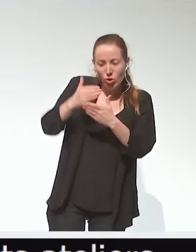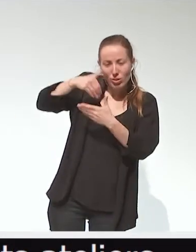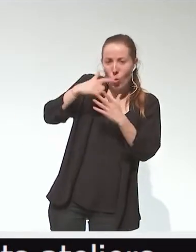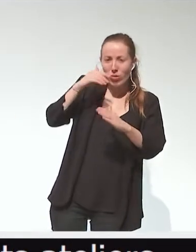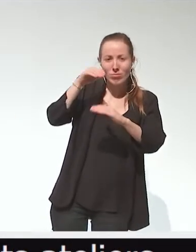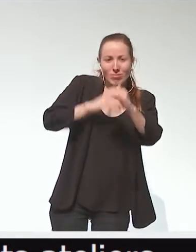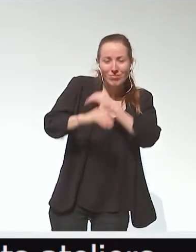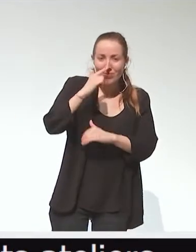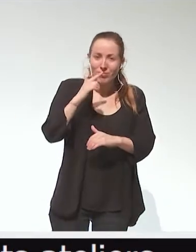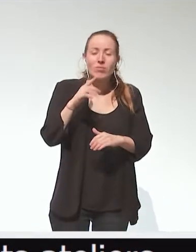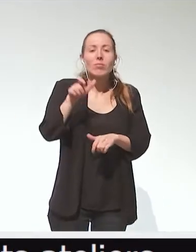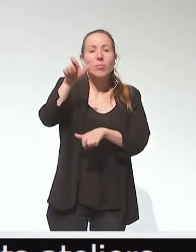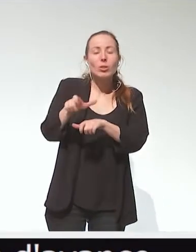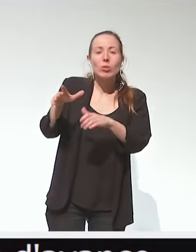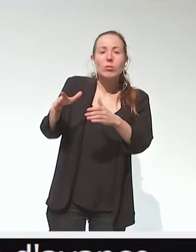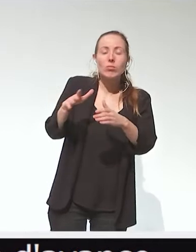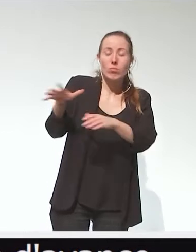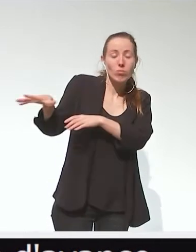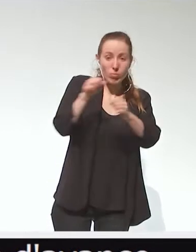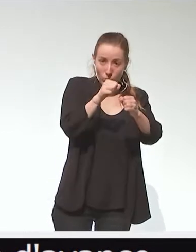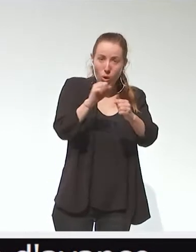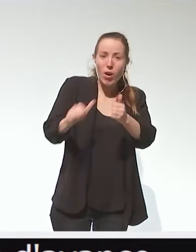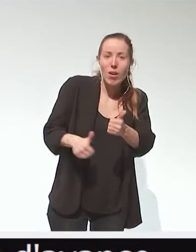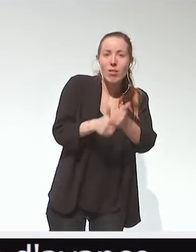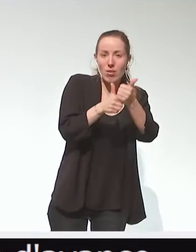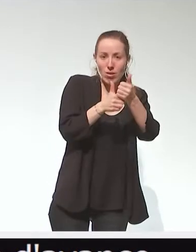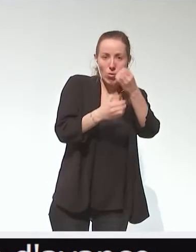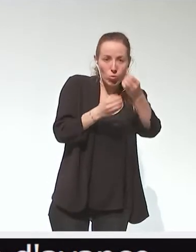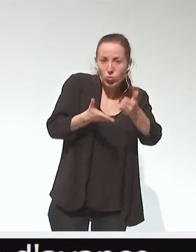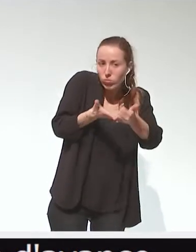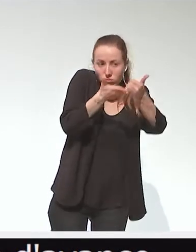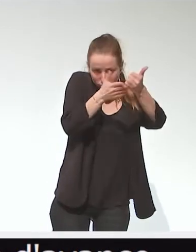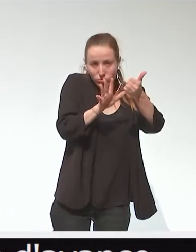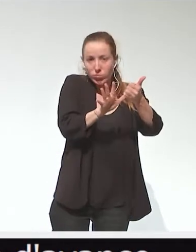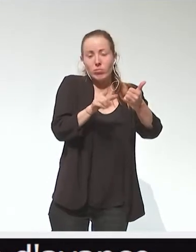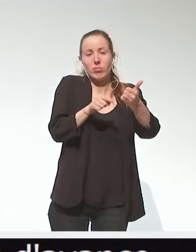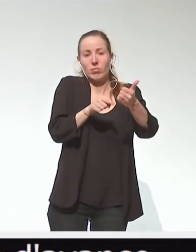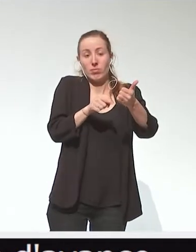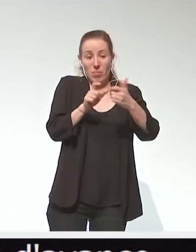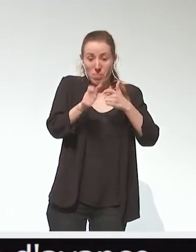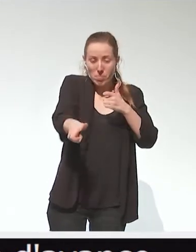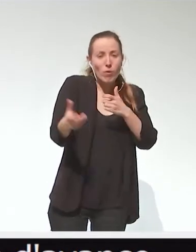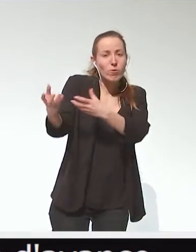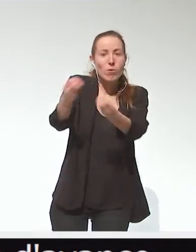incorporate them within the workforce, regardless of their ability, but harnessing their real ability